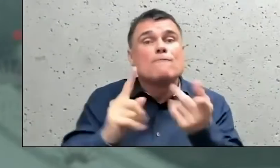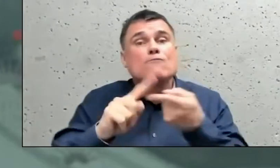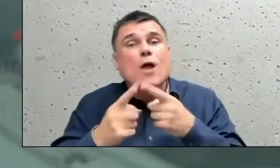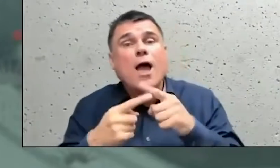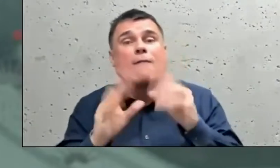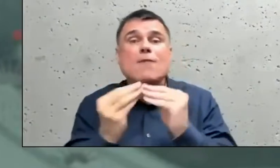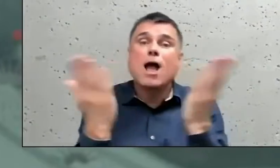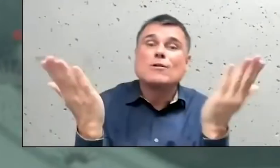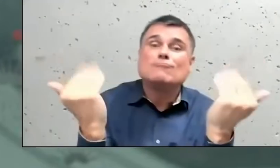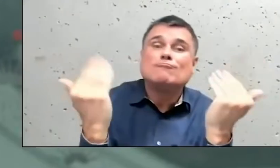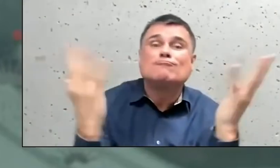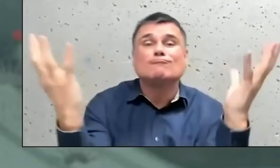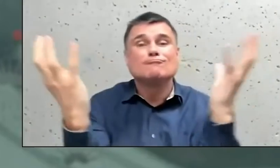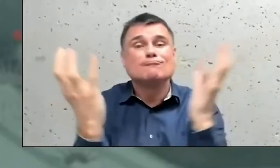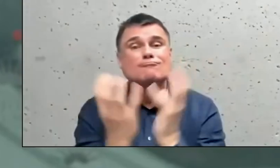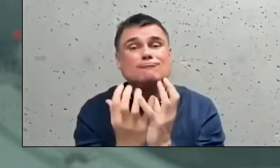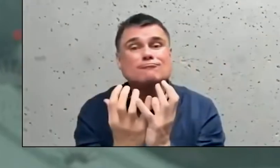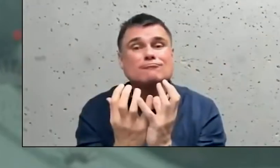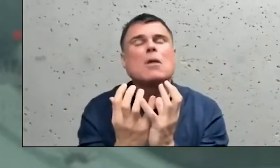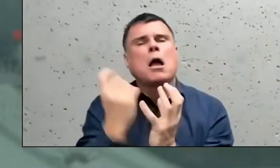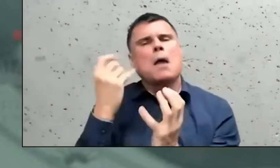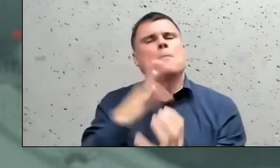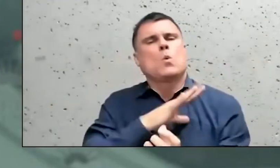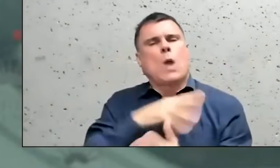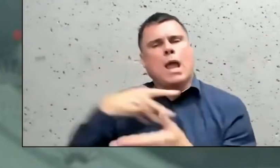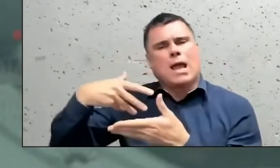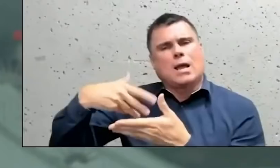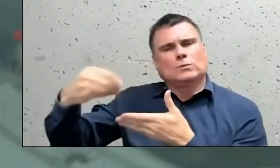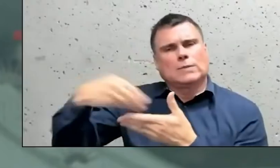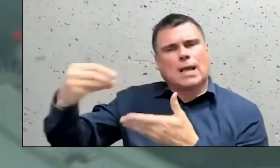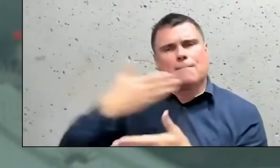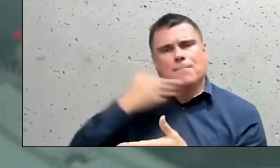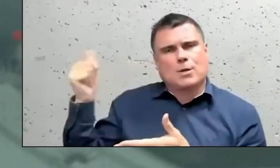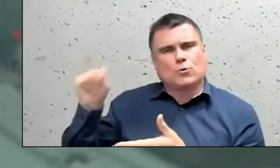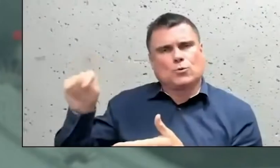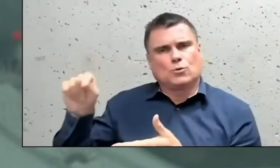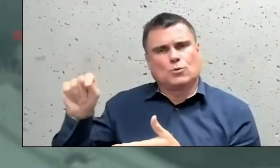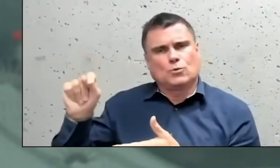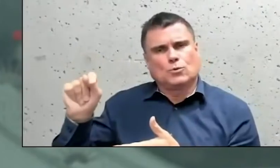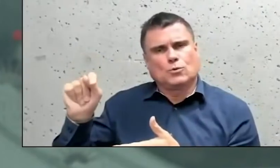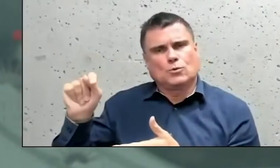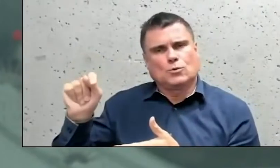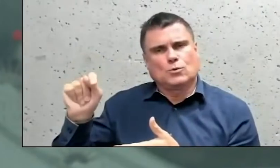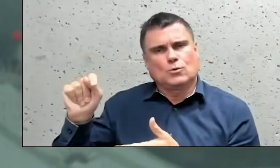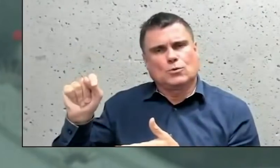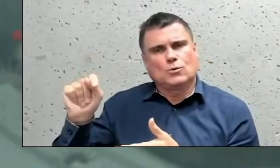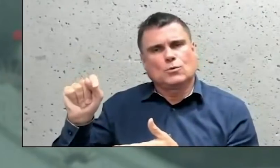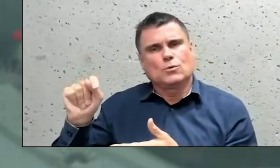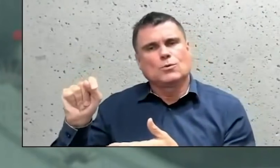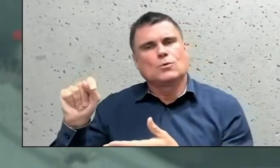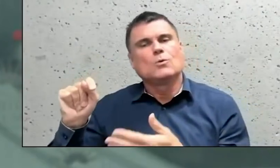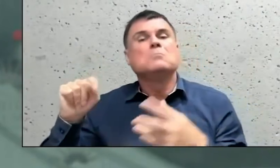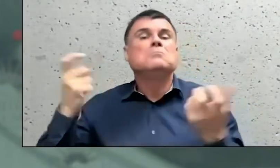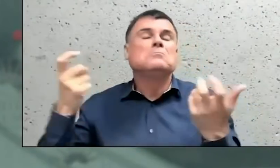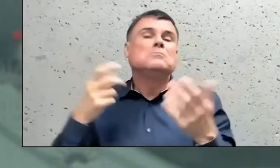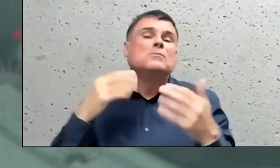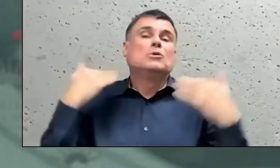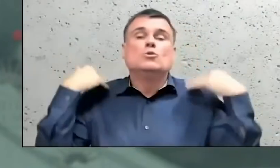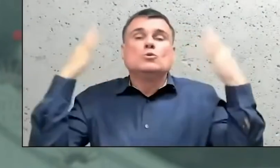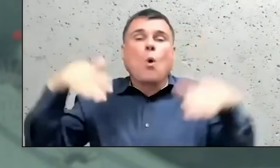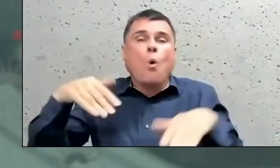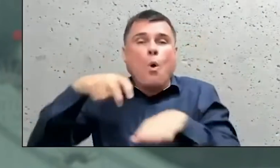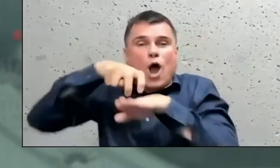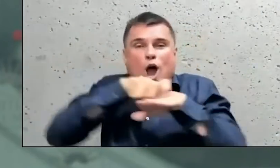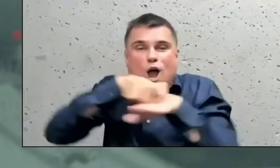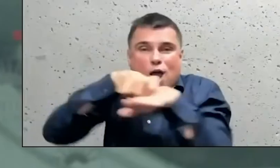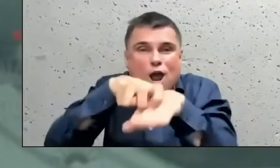of gathering inside where it's riskier. Go sledding or snowshoeing or hiking. We have many, many wonderful